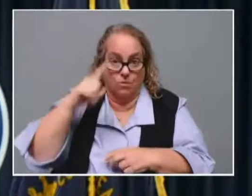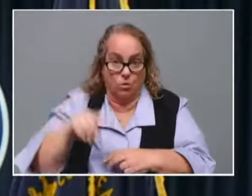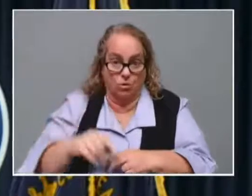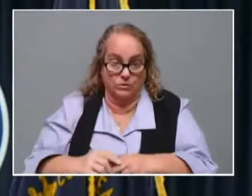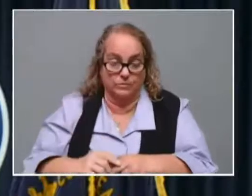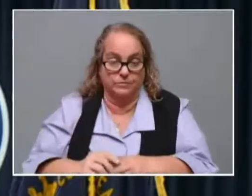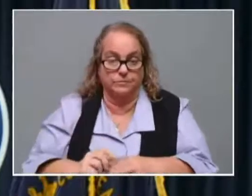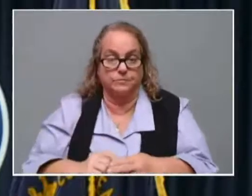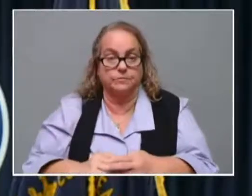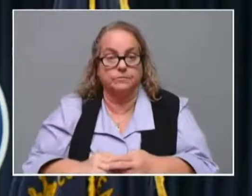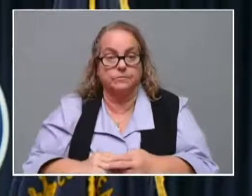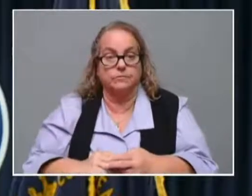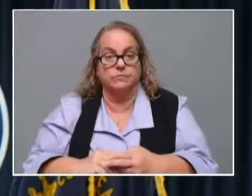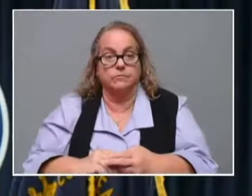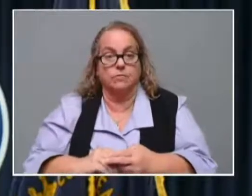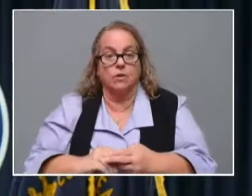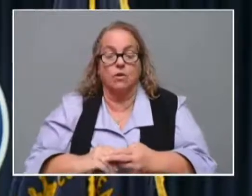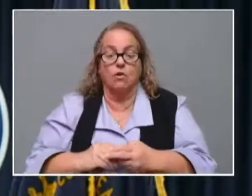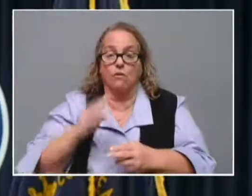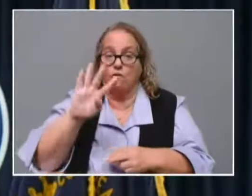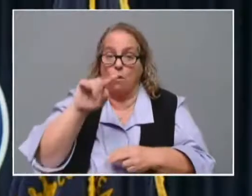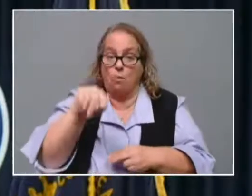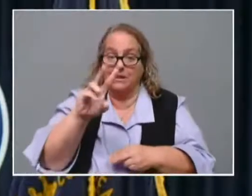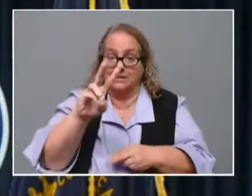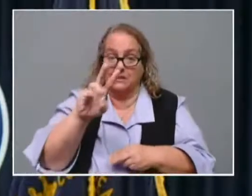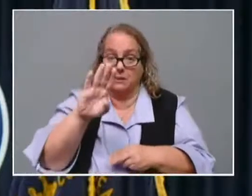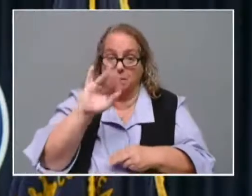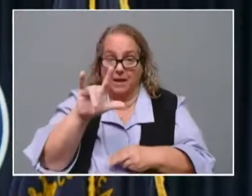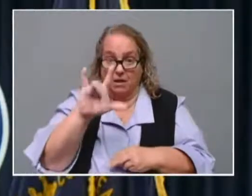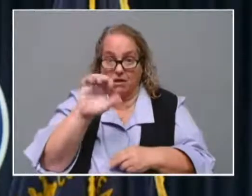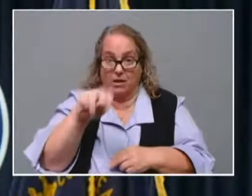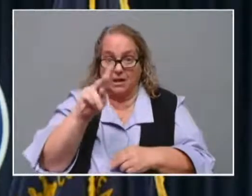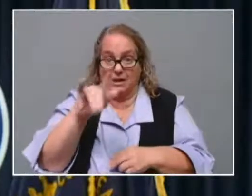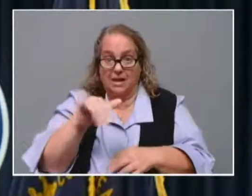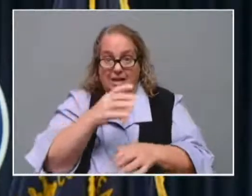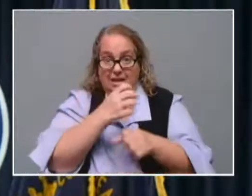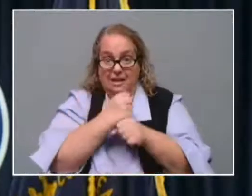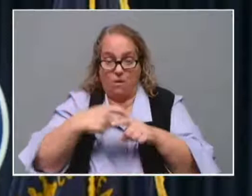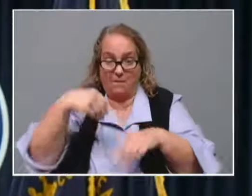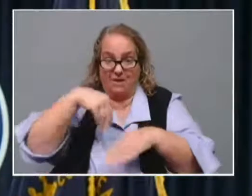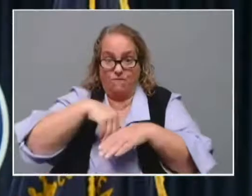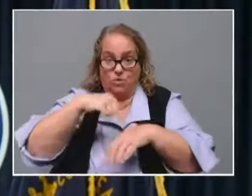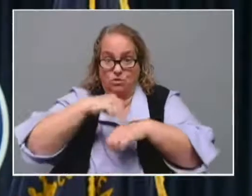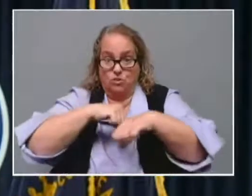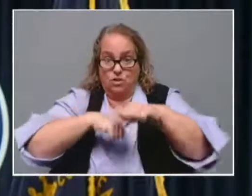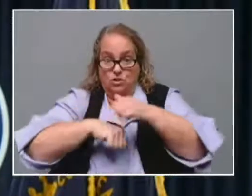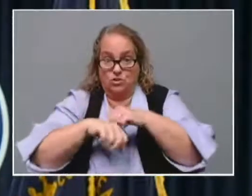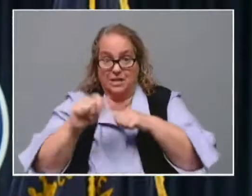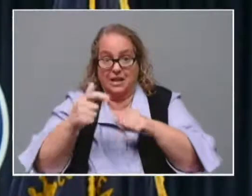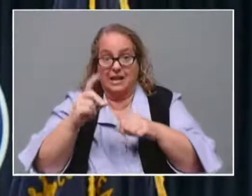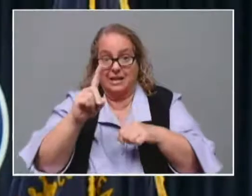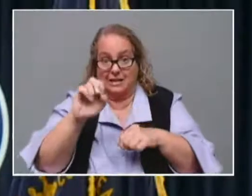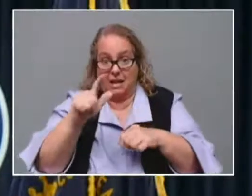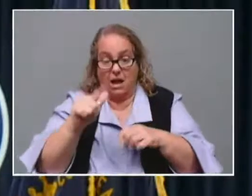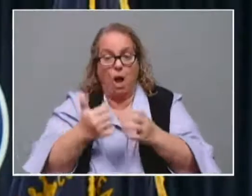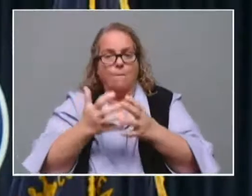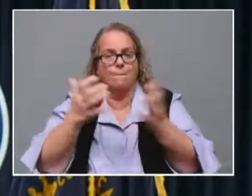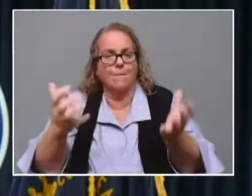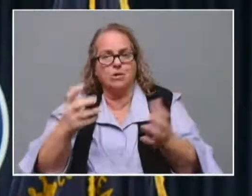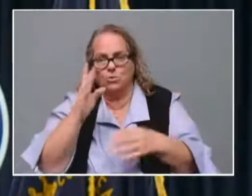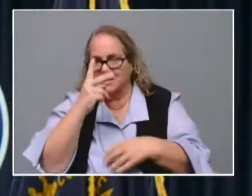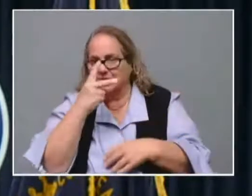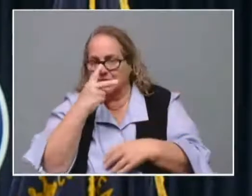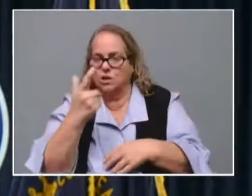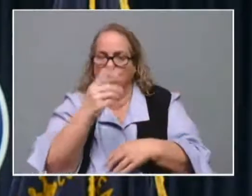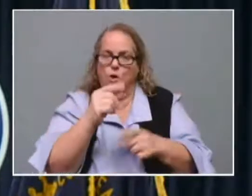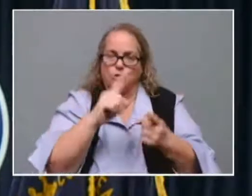Of the $4.6 billion Kentucky will get from the infrastructure deal, how much would I like to see go towards the bridge? Again, it's got to start with